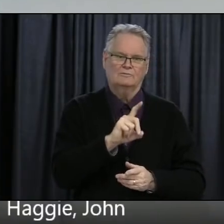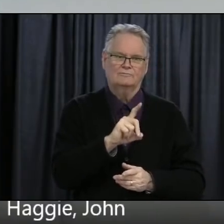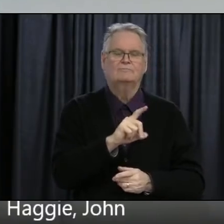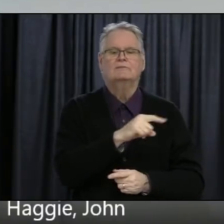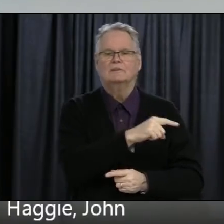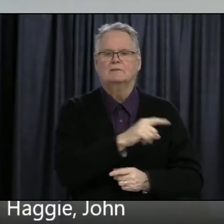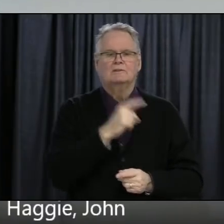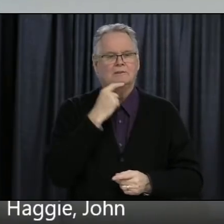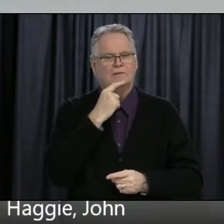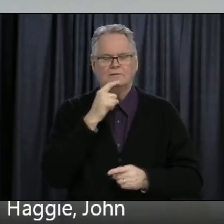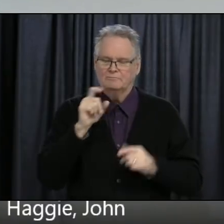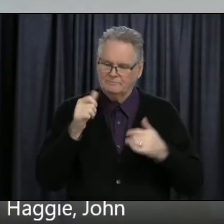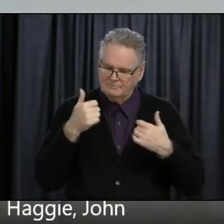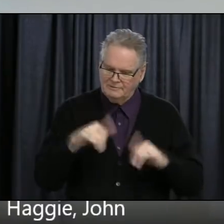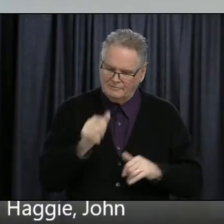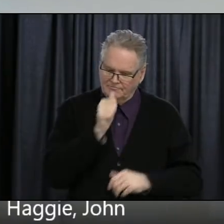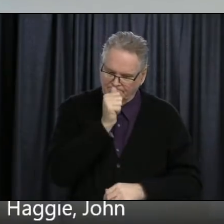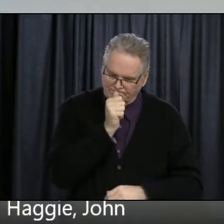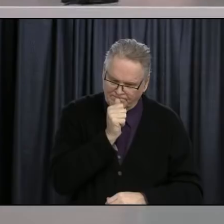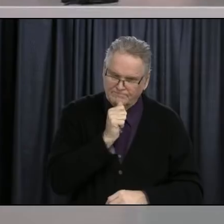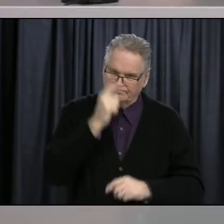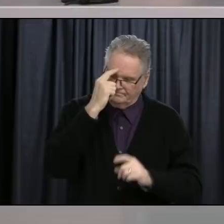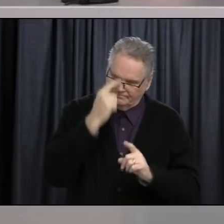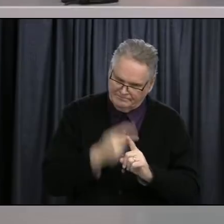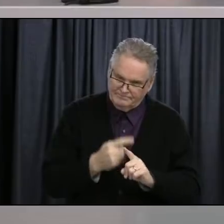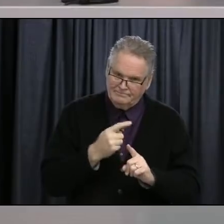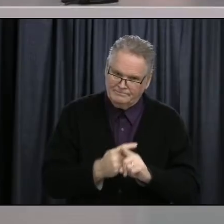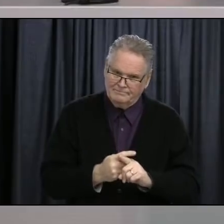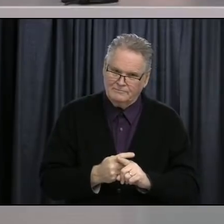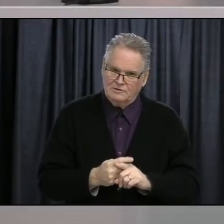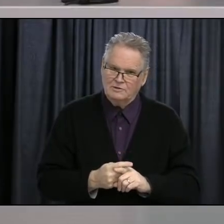and persistence will see us through.